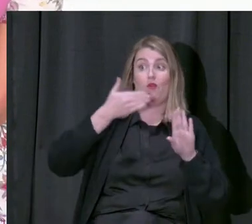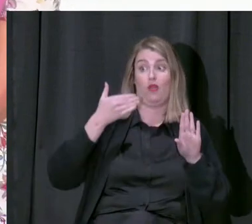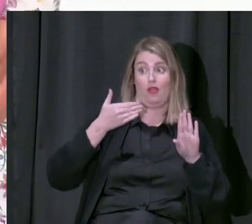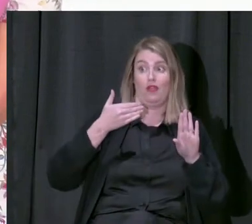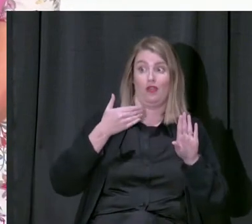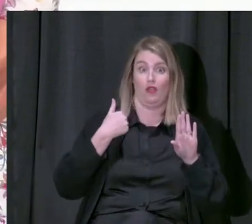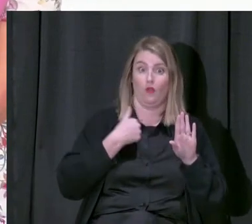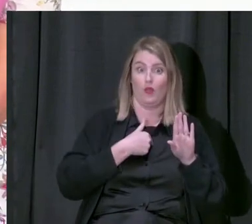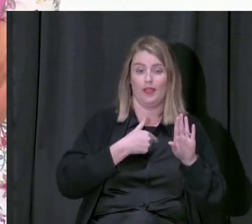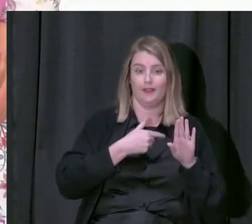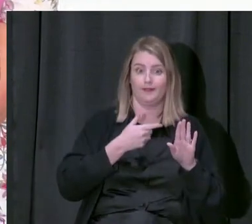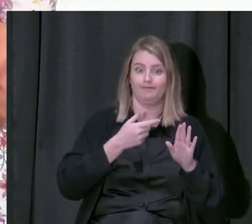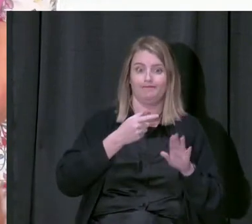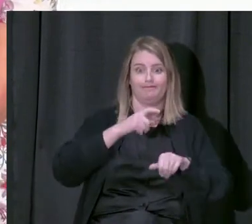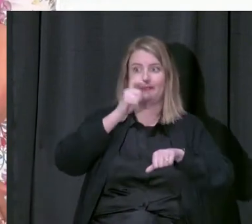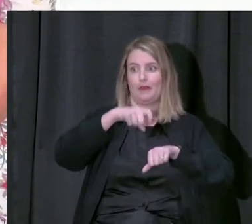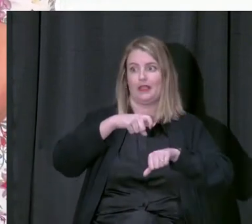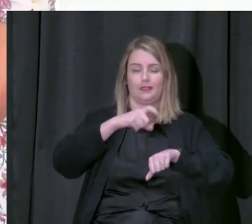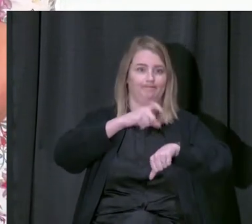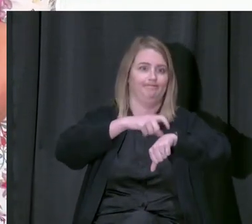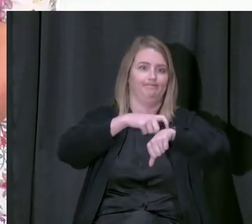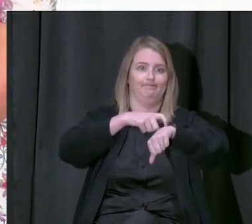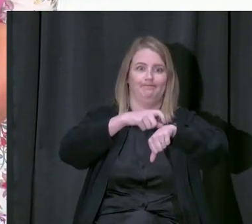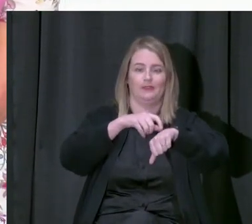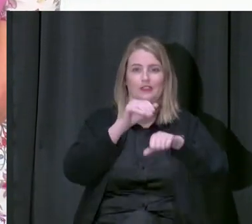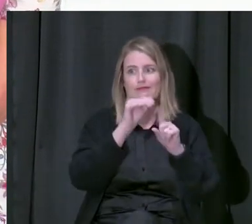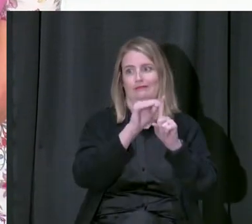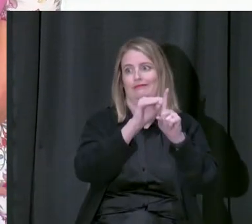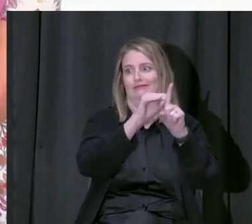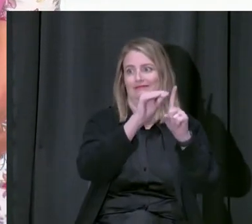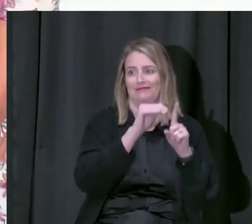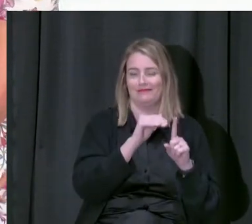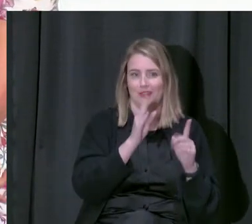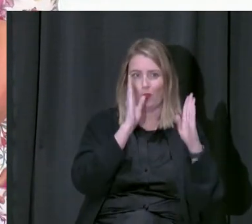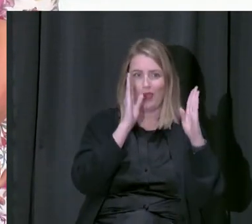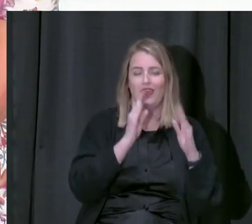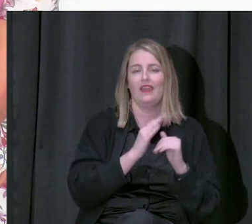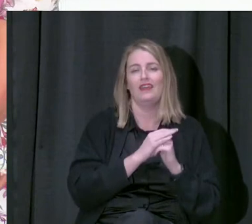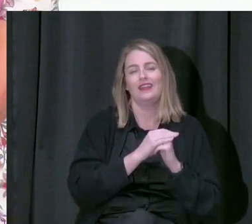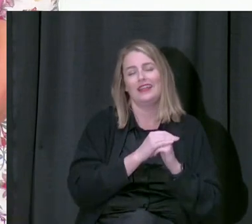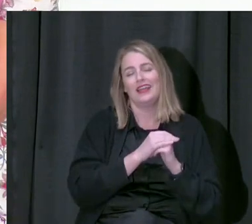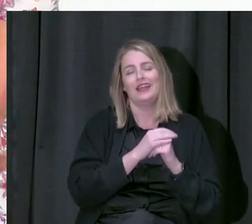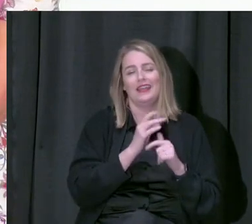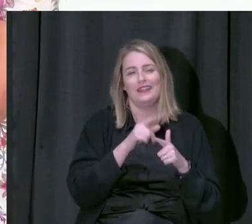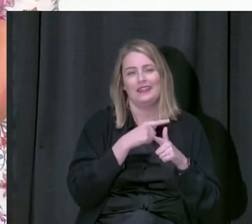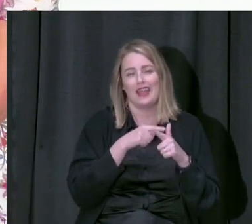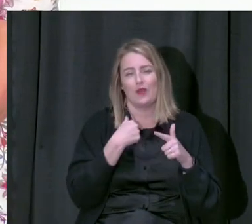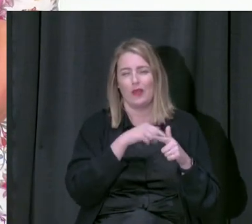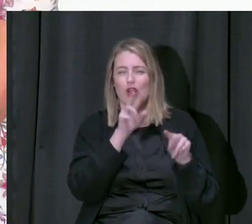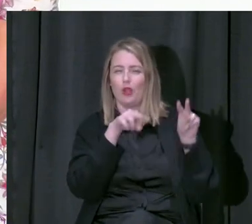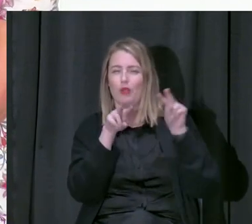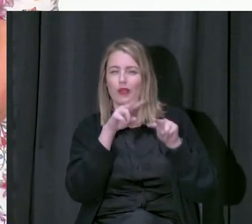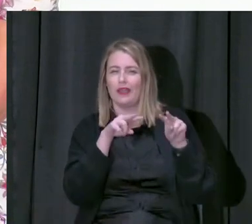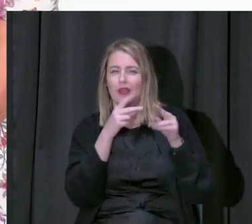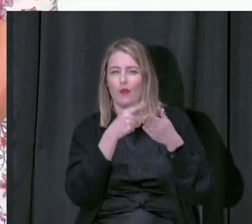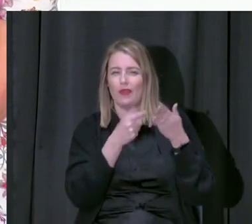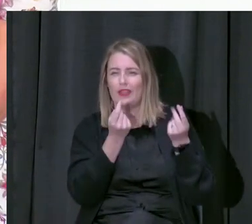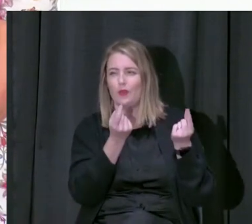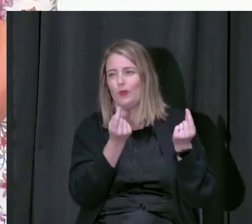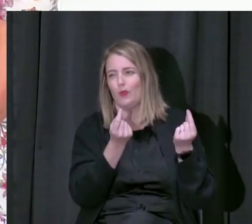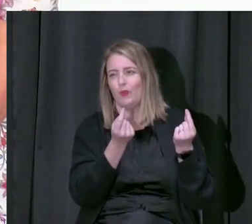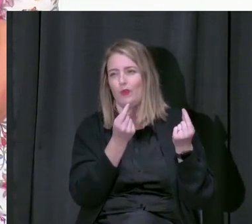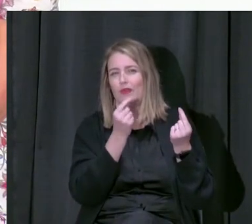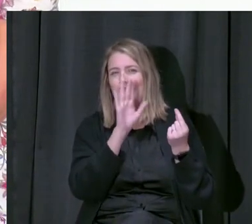us having been made aware of them, then we look at what they're doing, what's